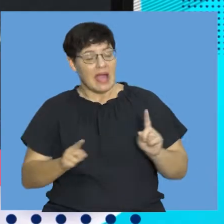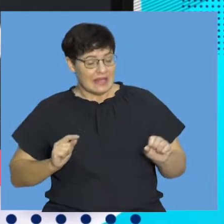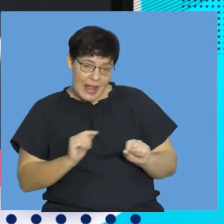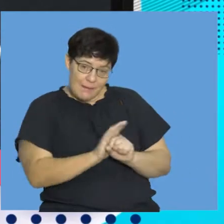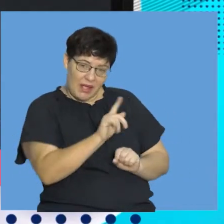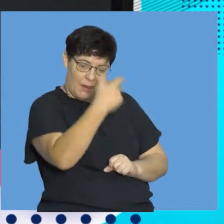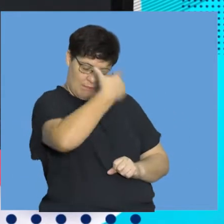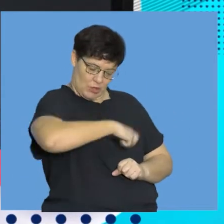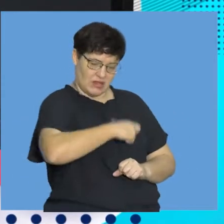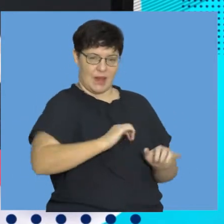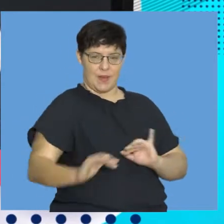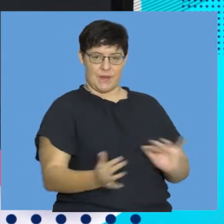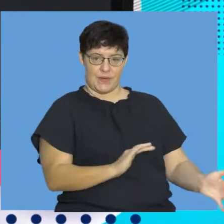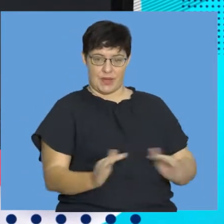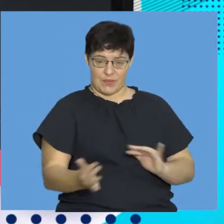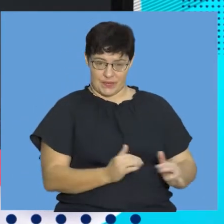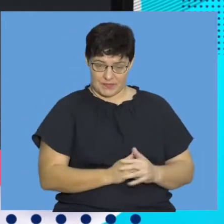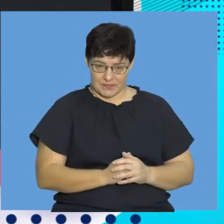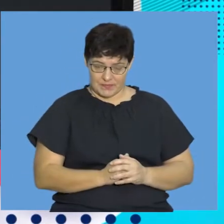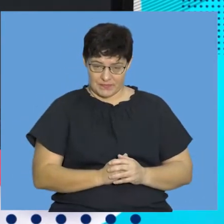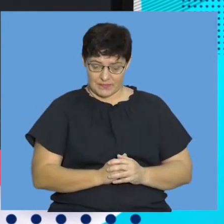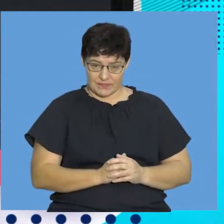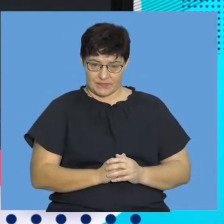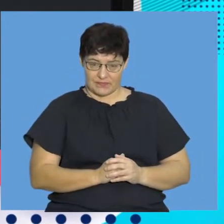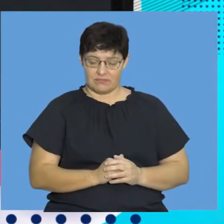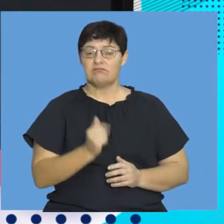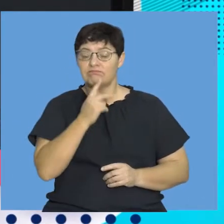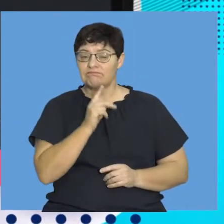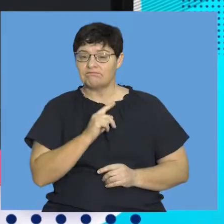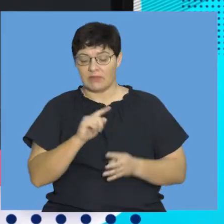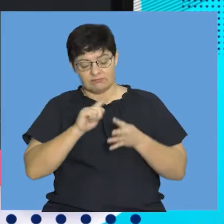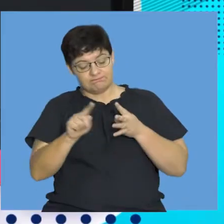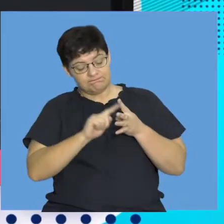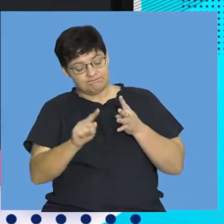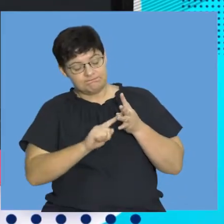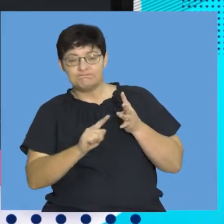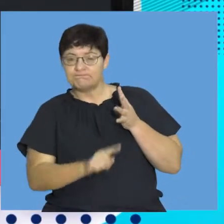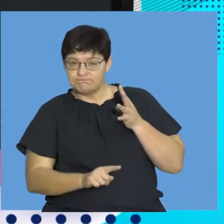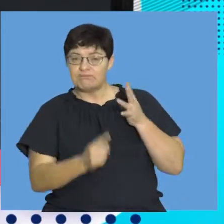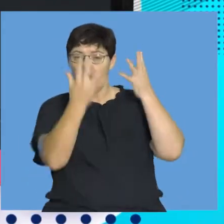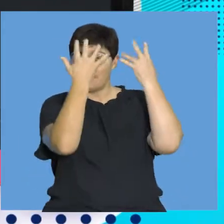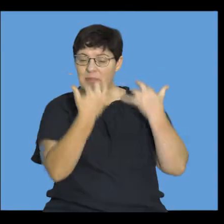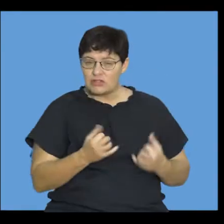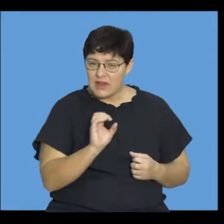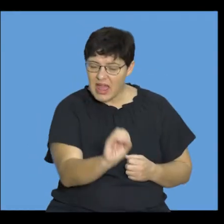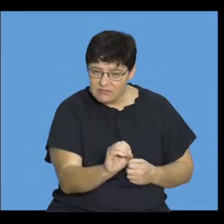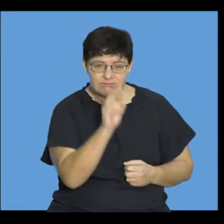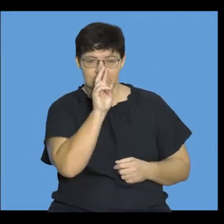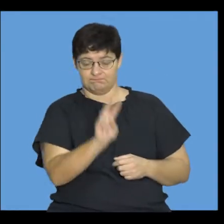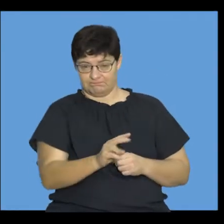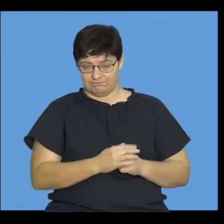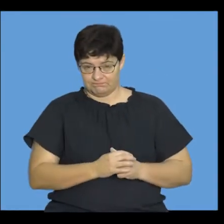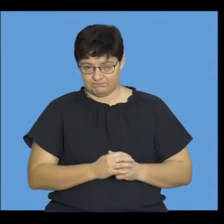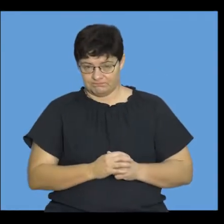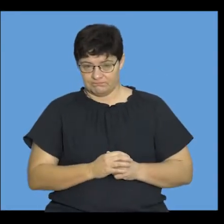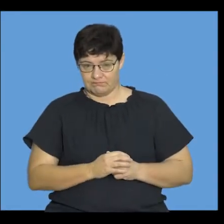your personal life. In other words, look at the different types of budgets that you have. You're going to have